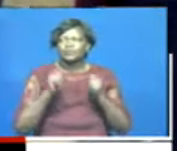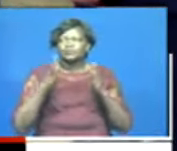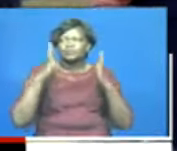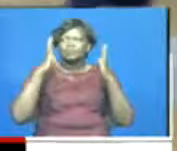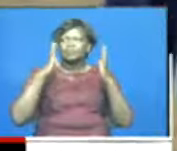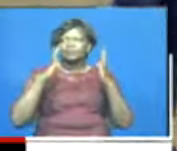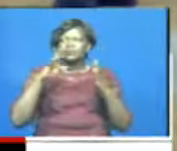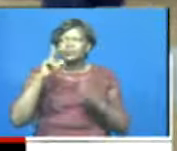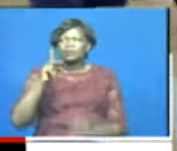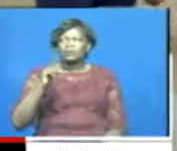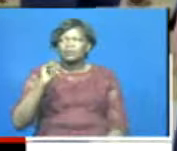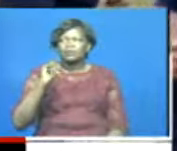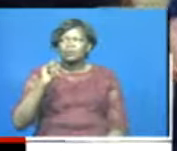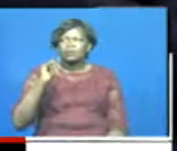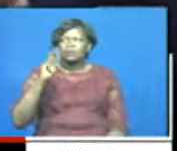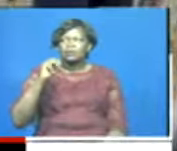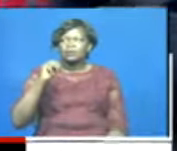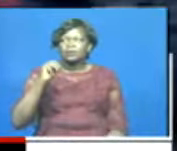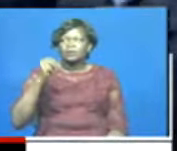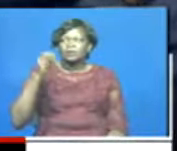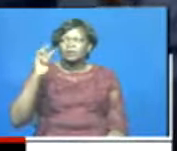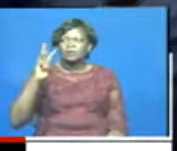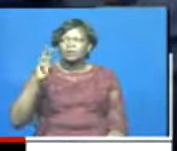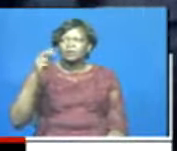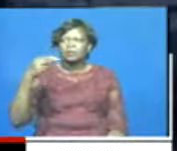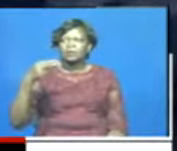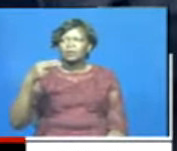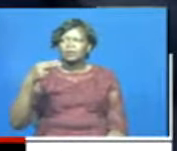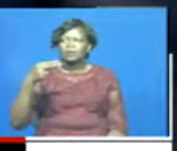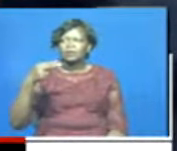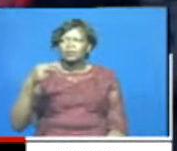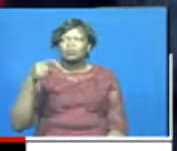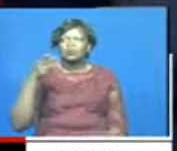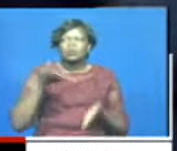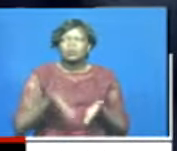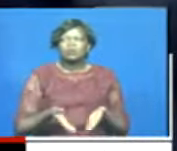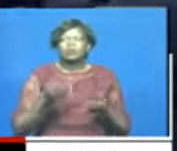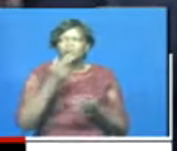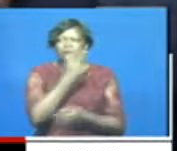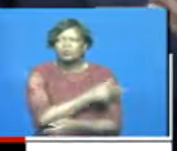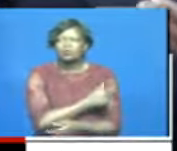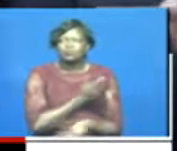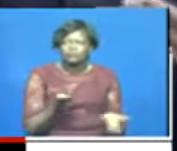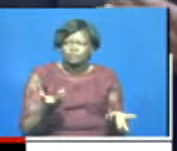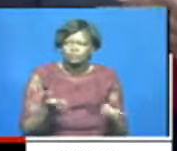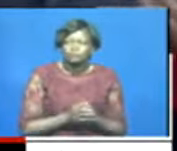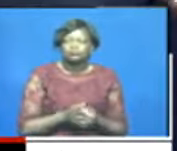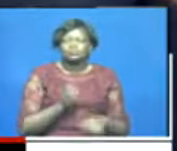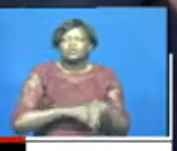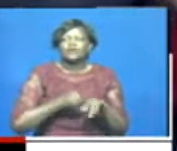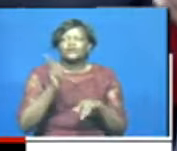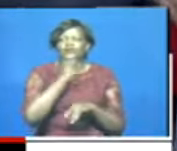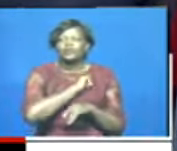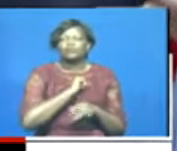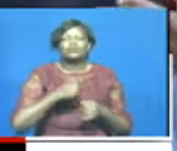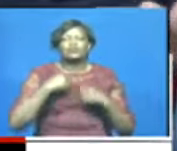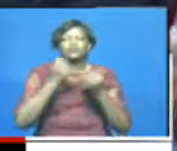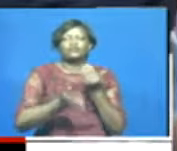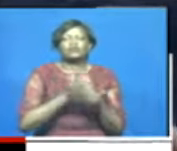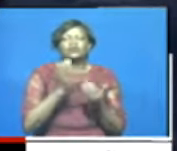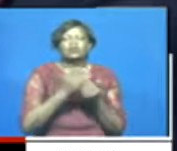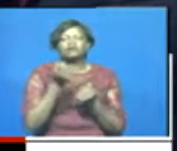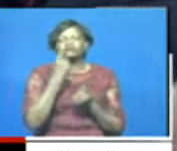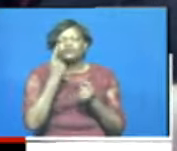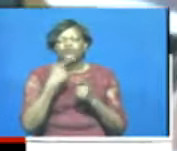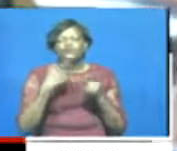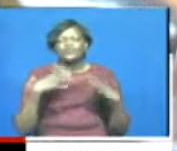Kenya International Mental Wellness Hospital. The modern hospital, when complete, will provide care and treatment for patients from Kenya